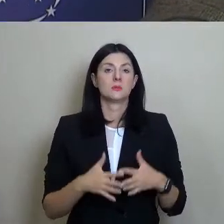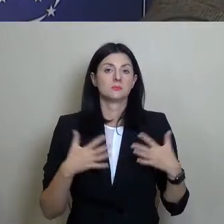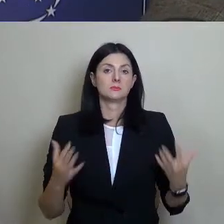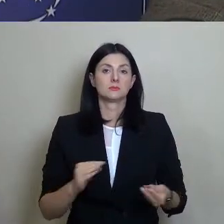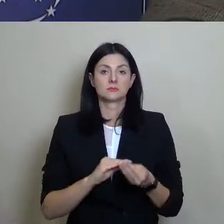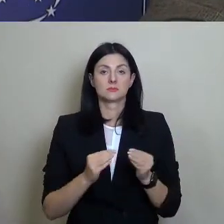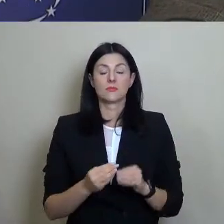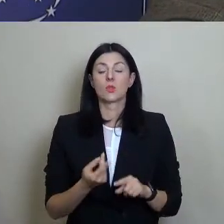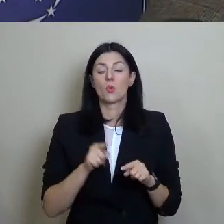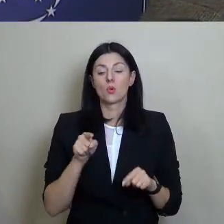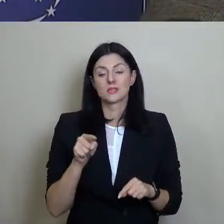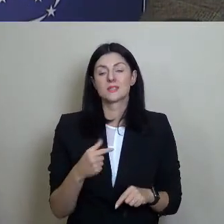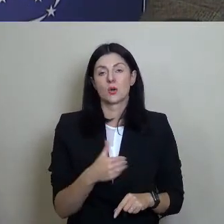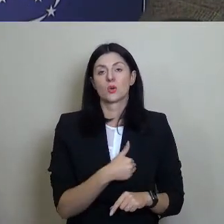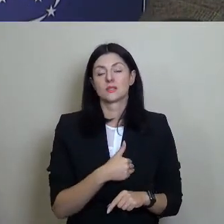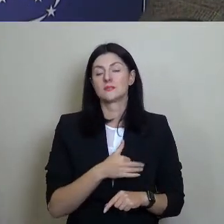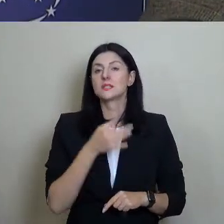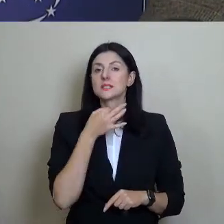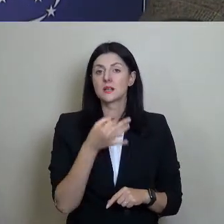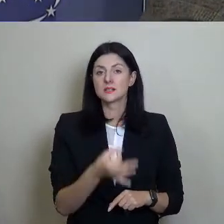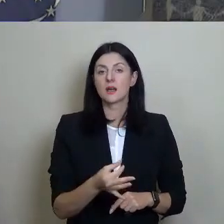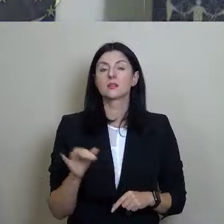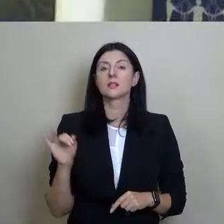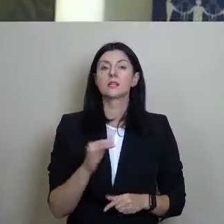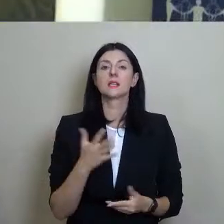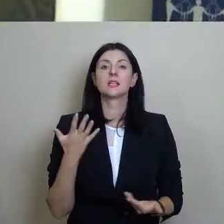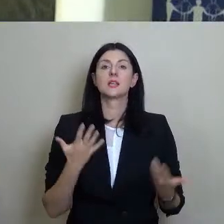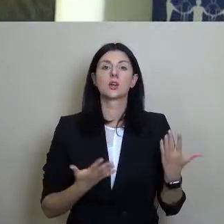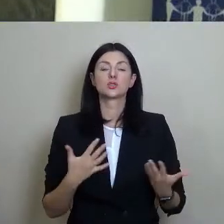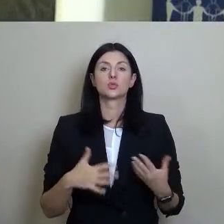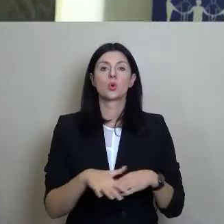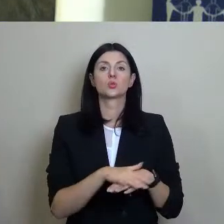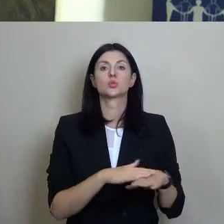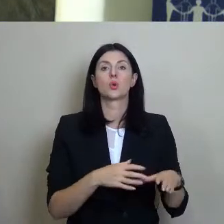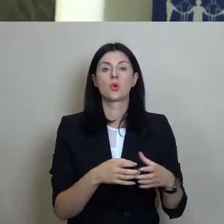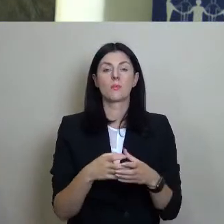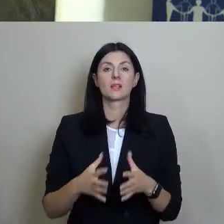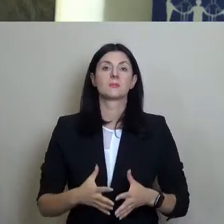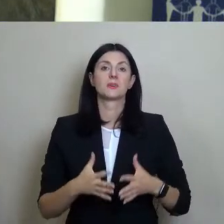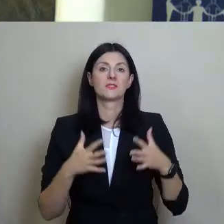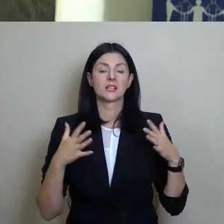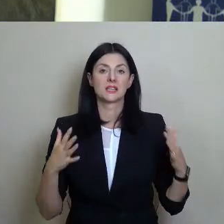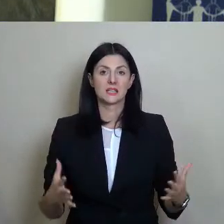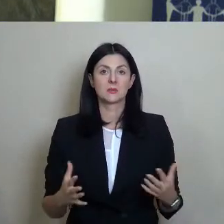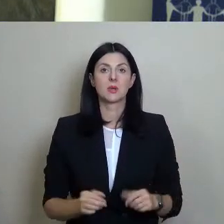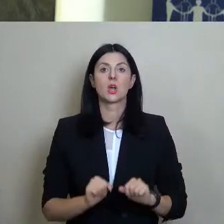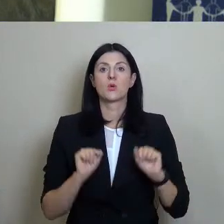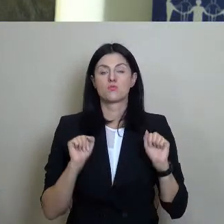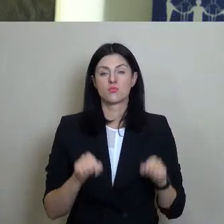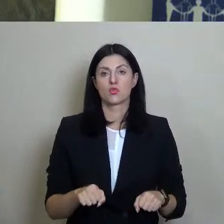really difficult to overcome this barrier.